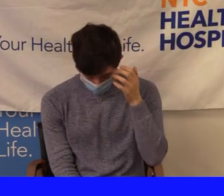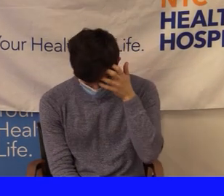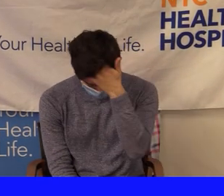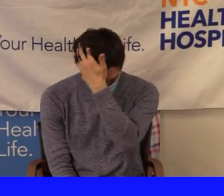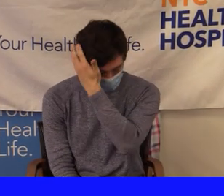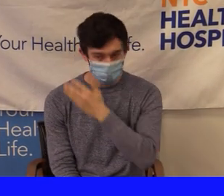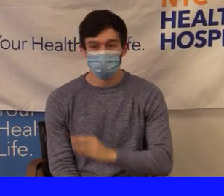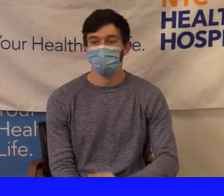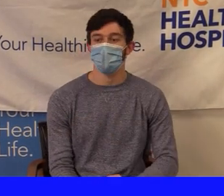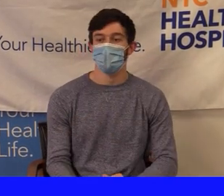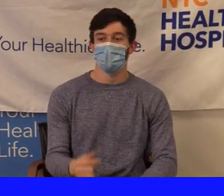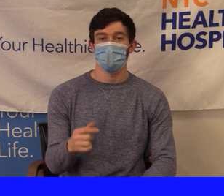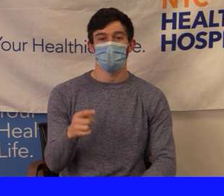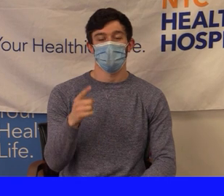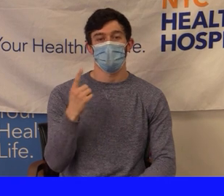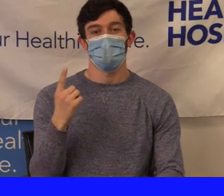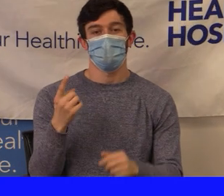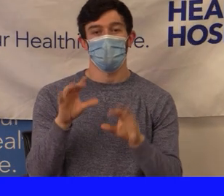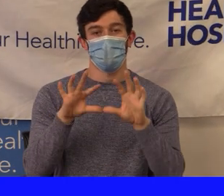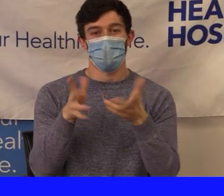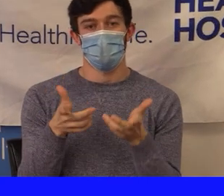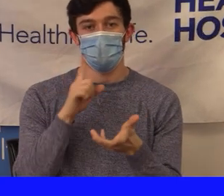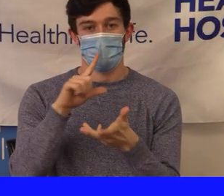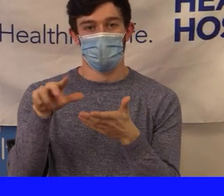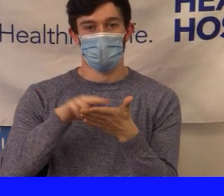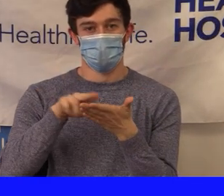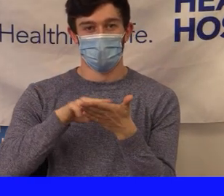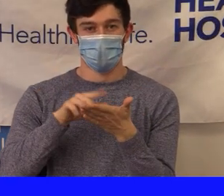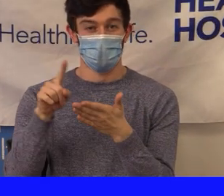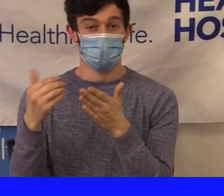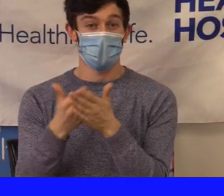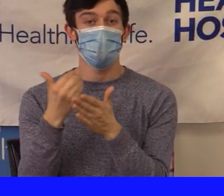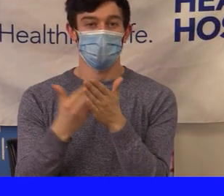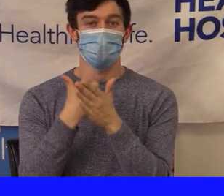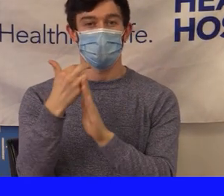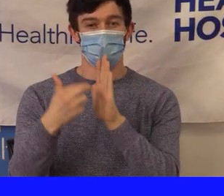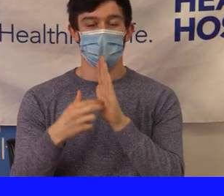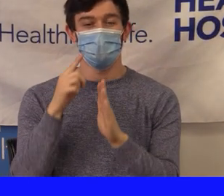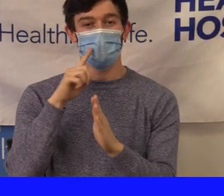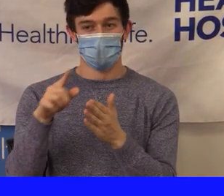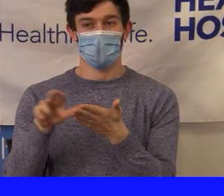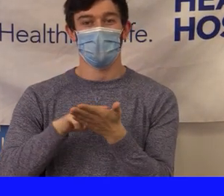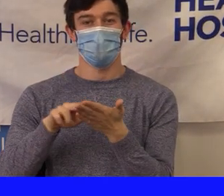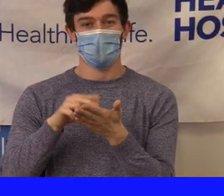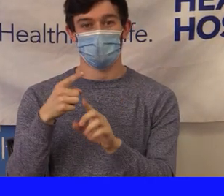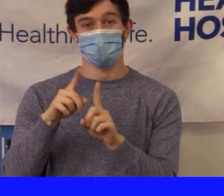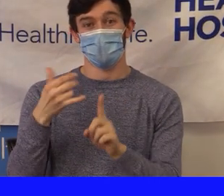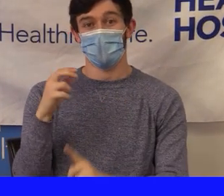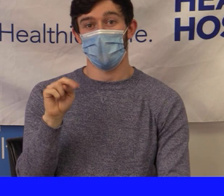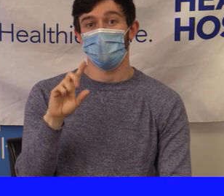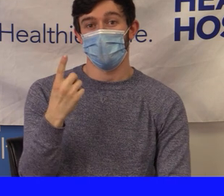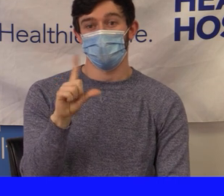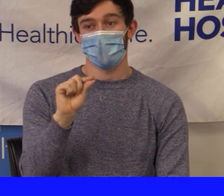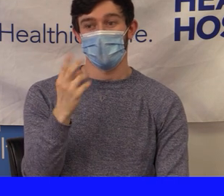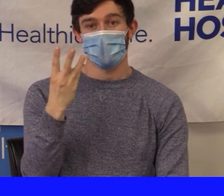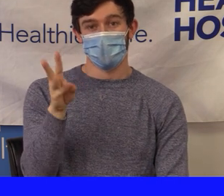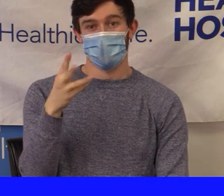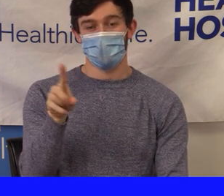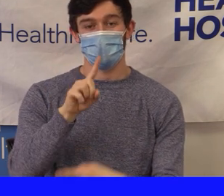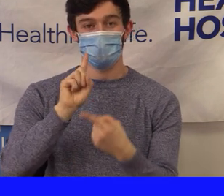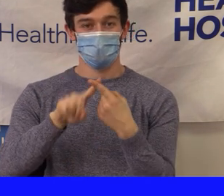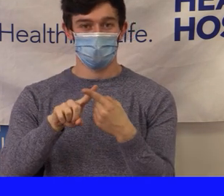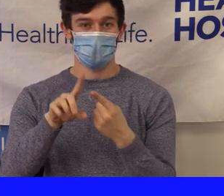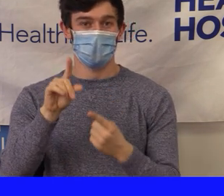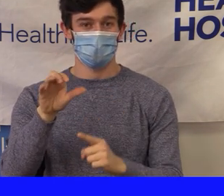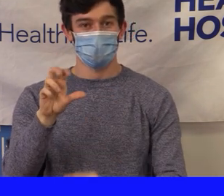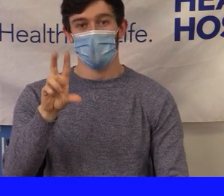So an overview of the contract. This is the original term of the contract, ran from January 1st, 2016 to